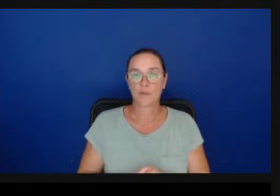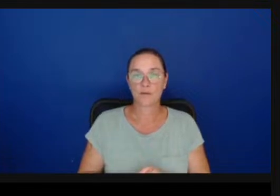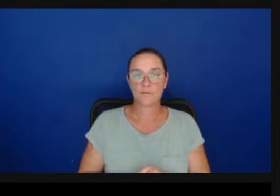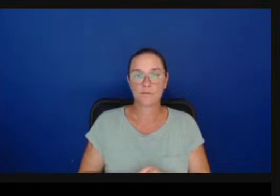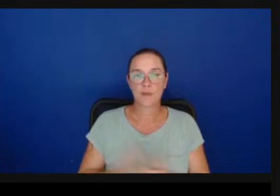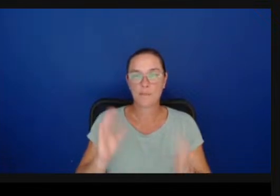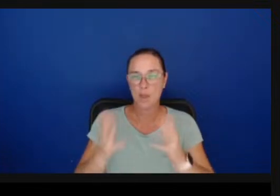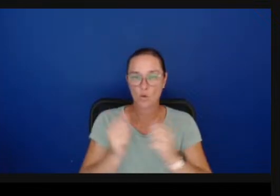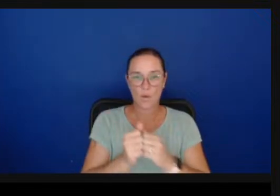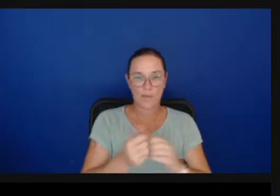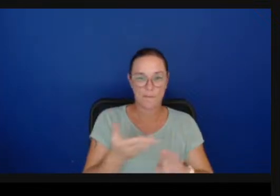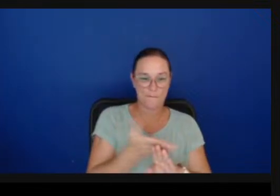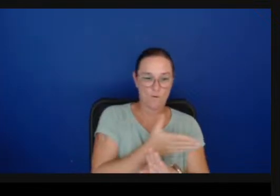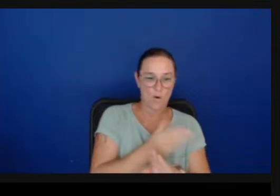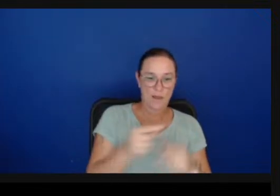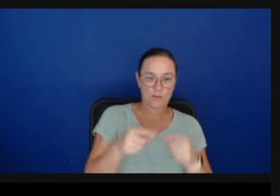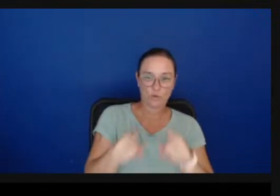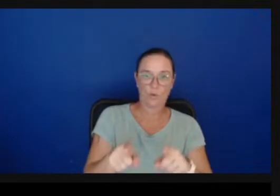itself.